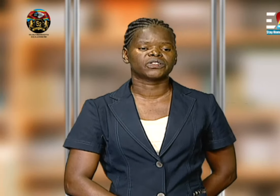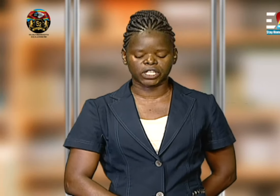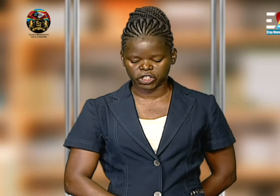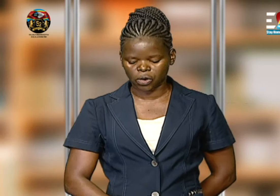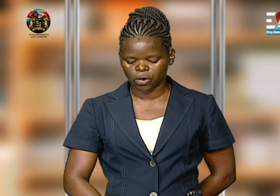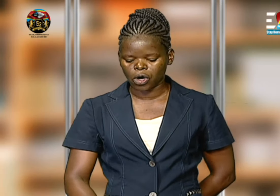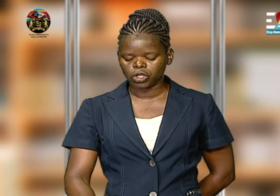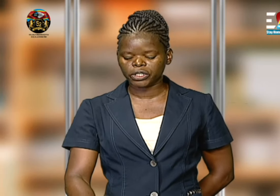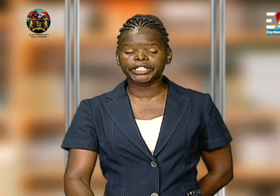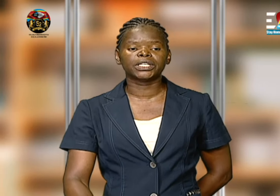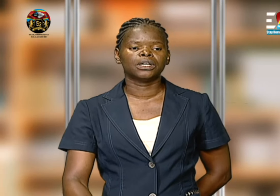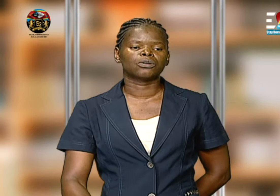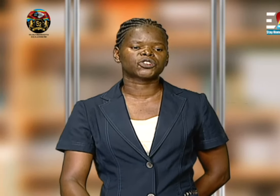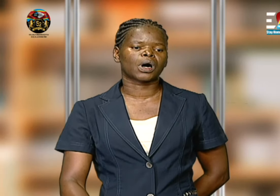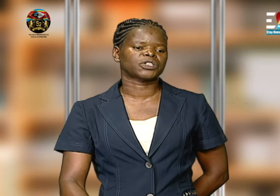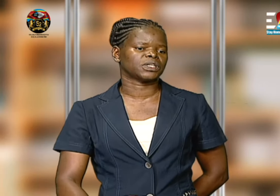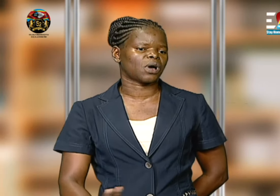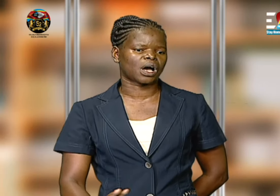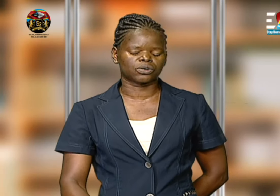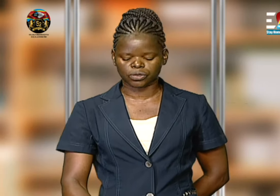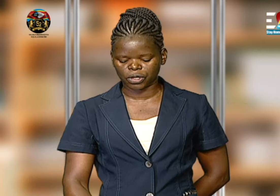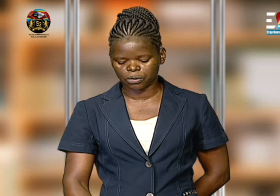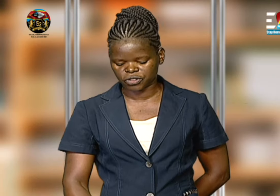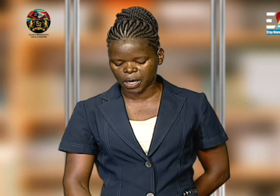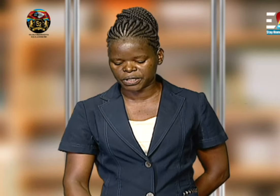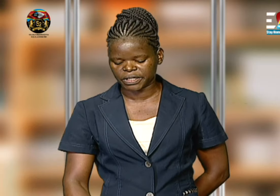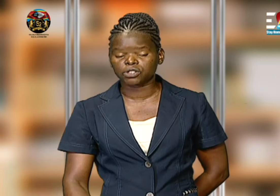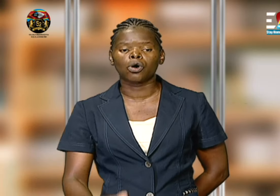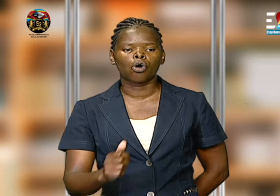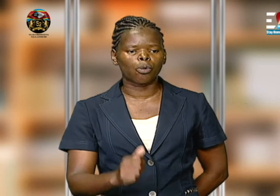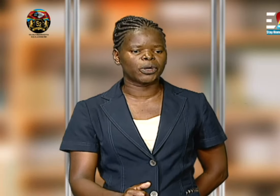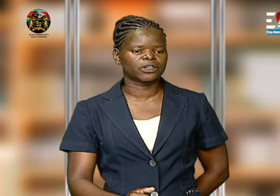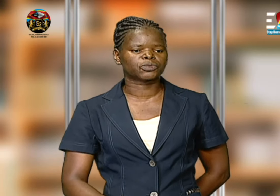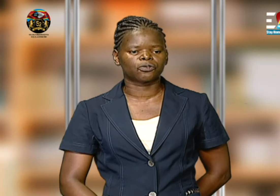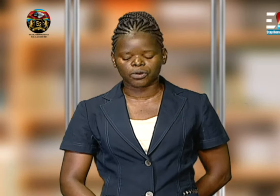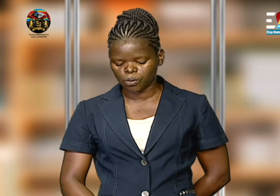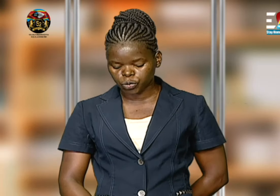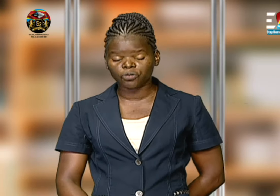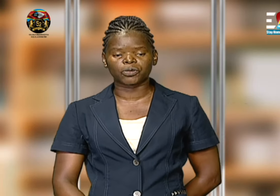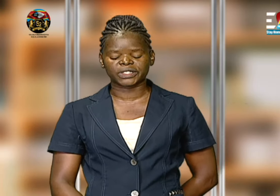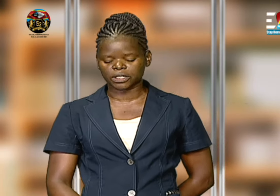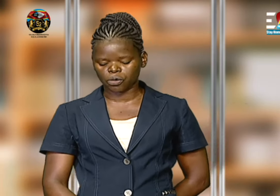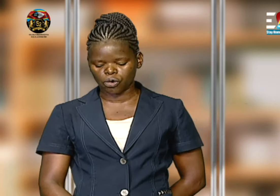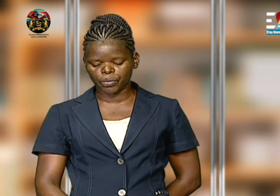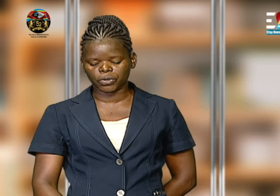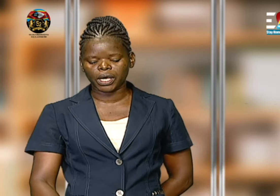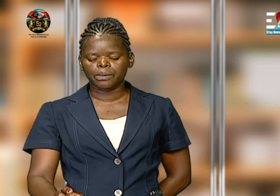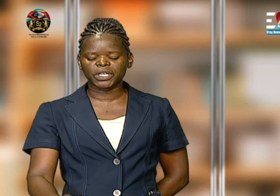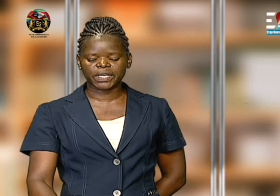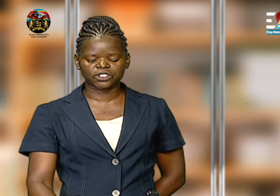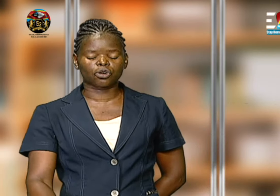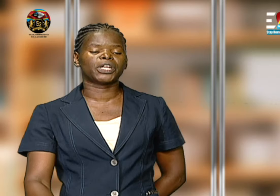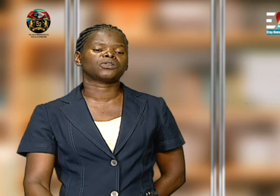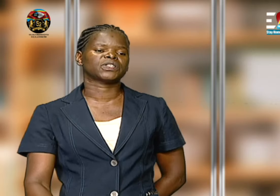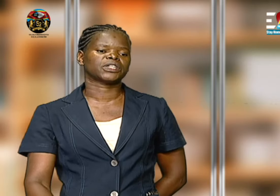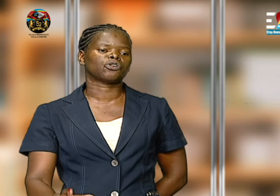sivumelano senhloko lodle umsuka wesento akaguquki umsuka wesento umumethe umqondo wesento ukukhumbula